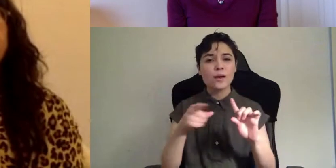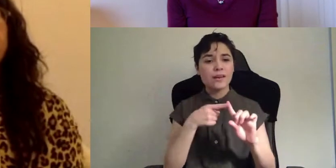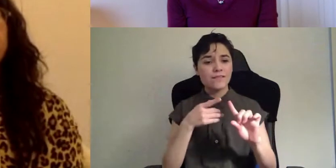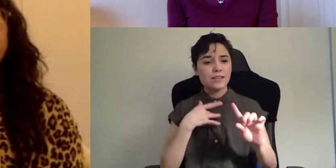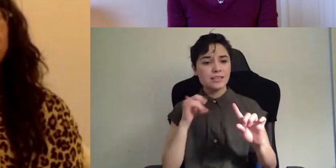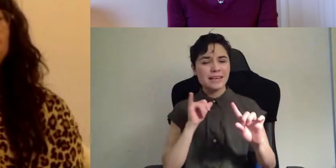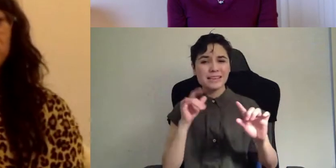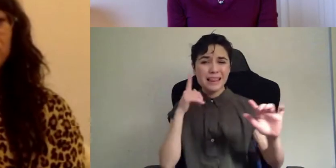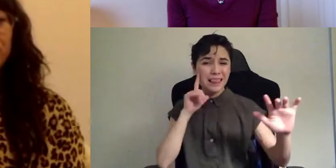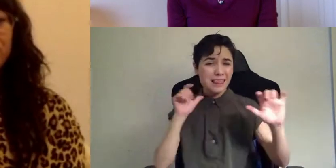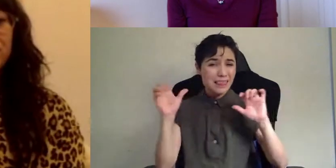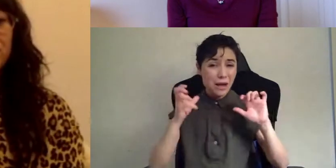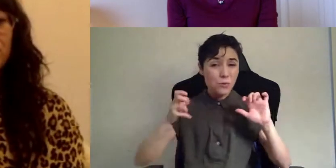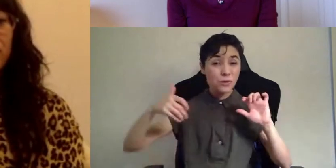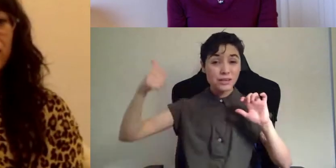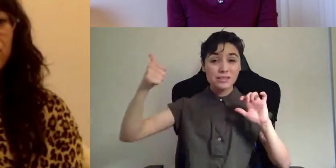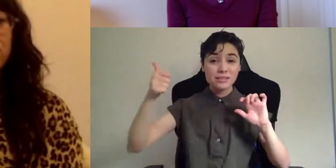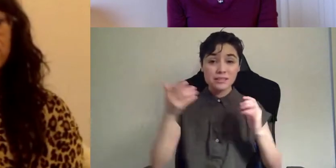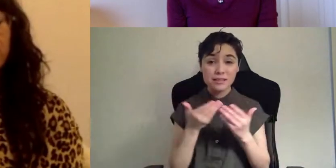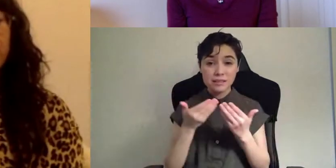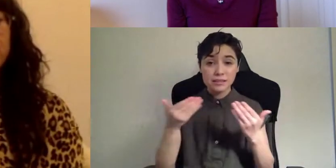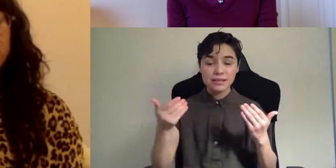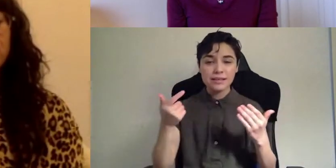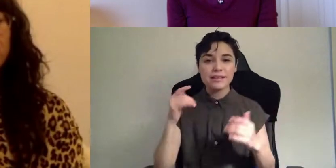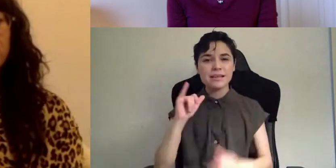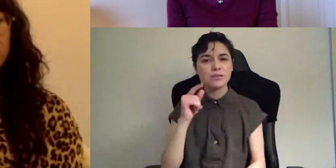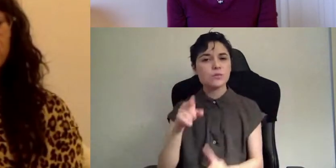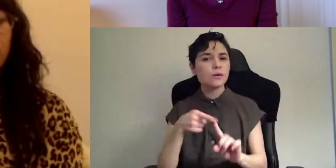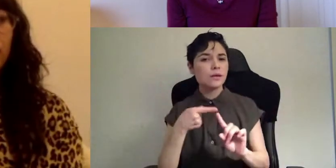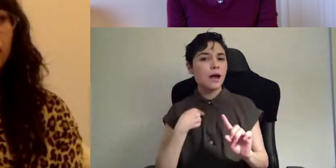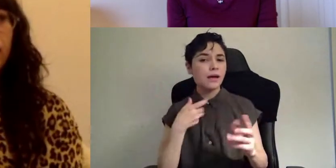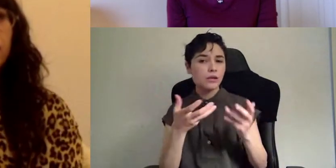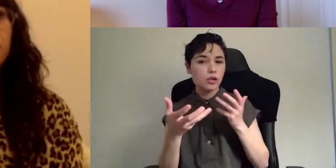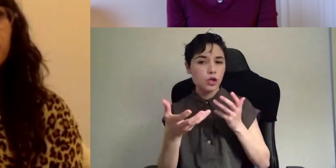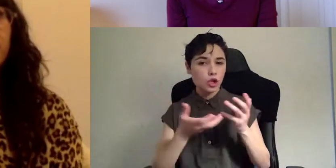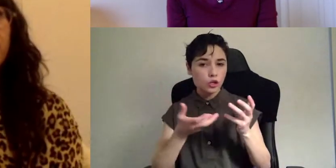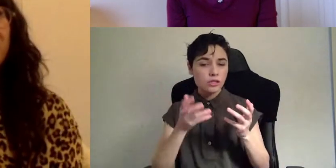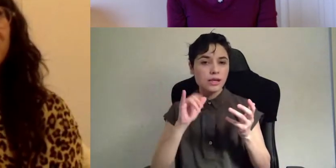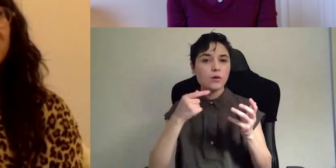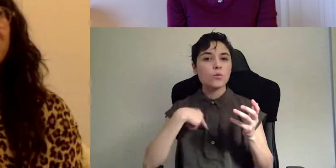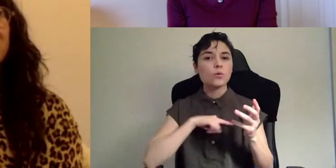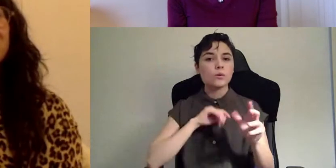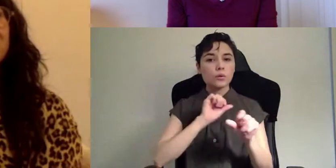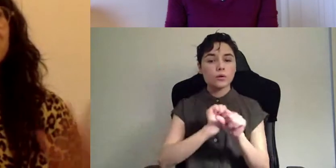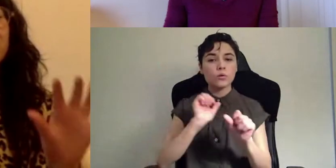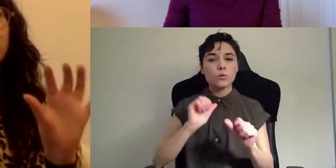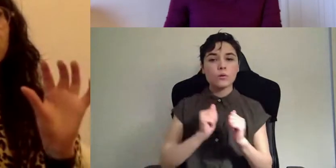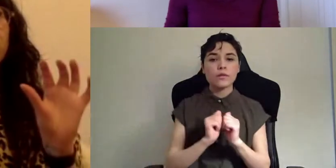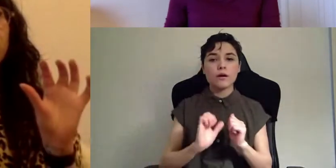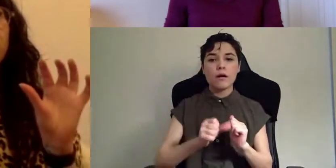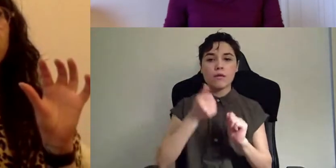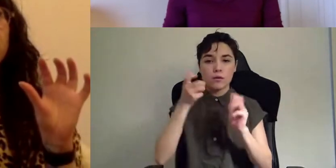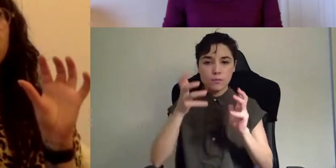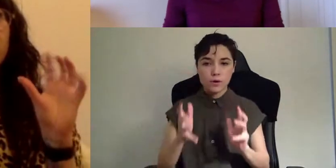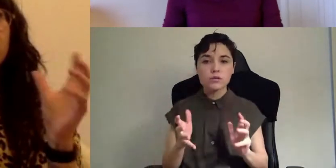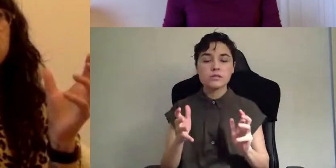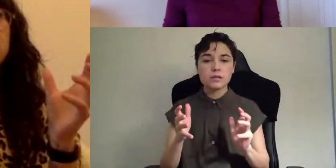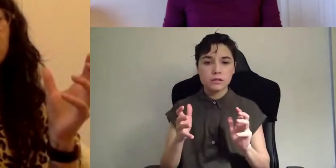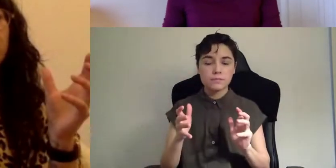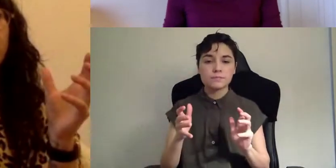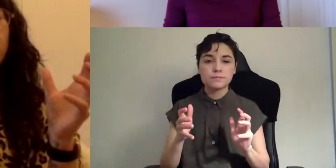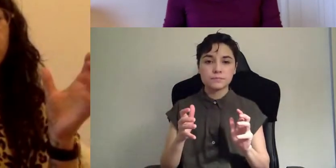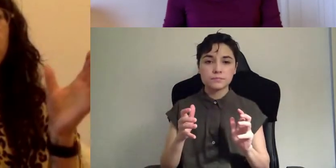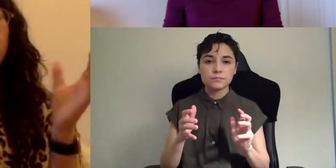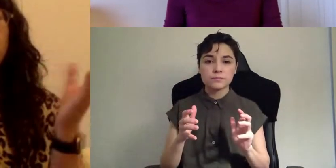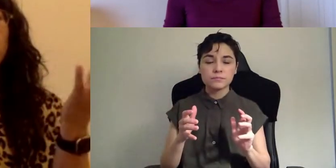to probably do work with someone else to feel into body. but it's like there are, the pain gets